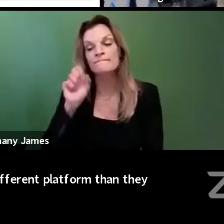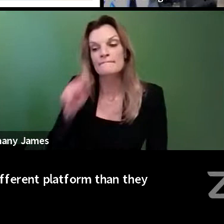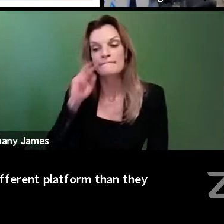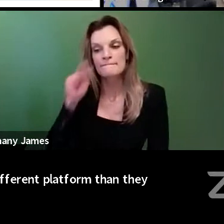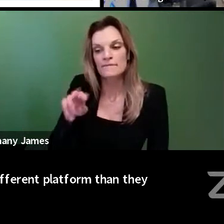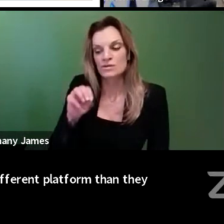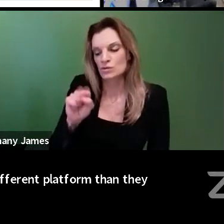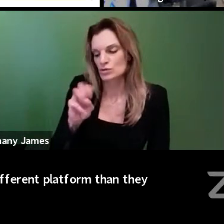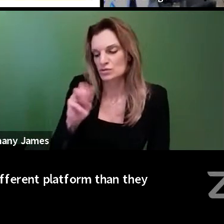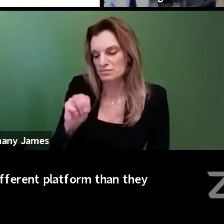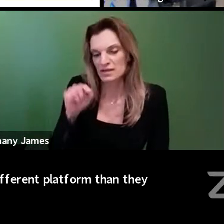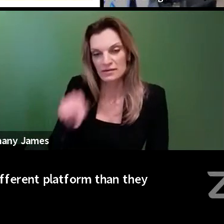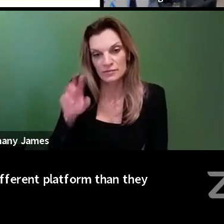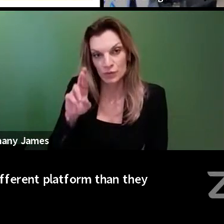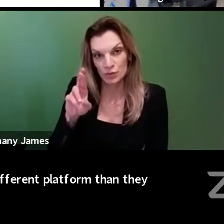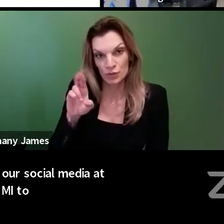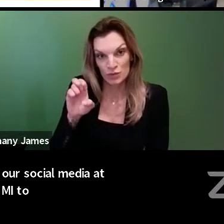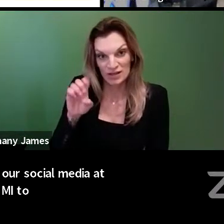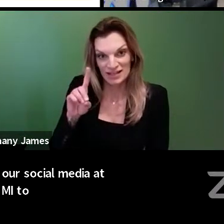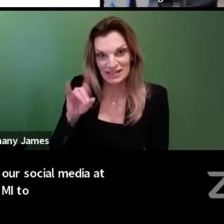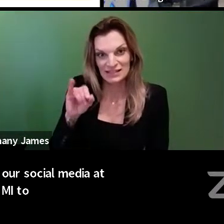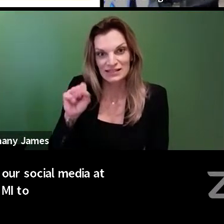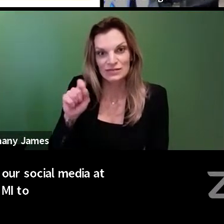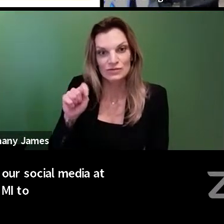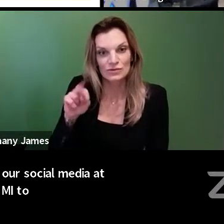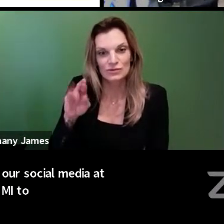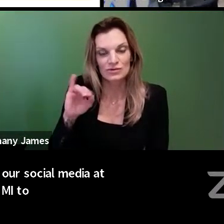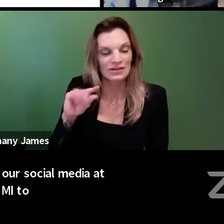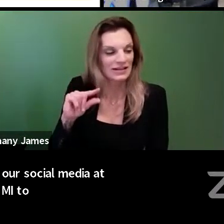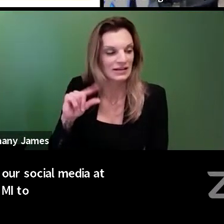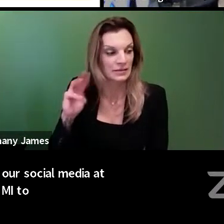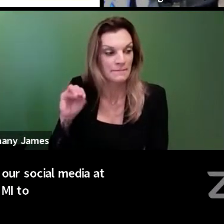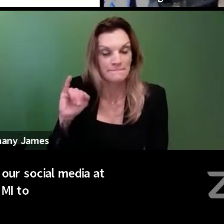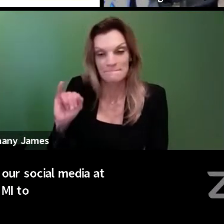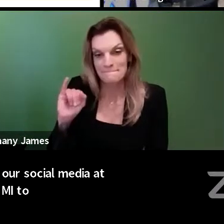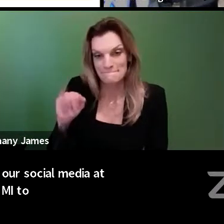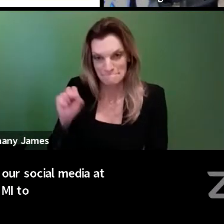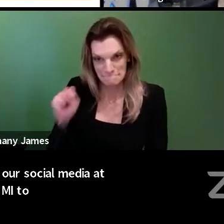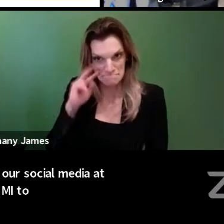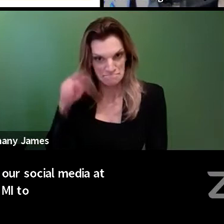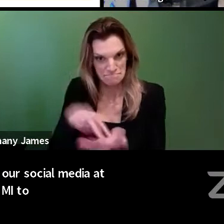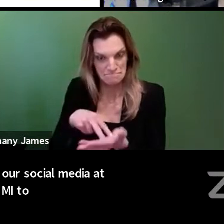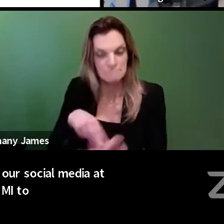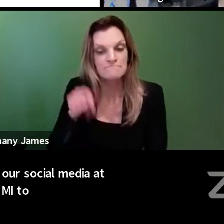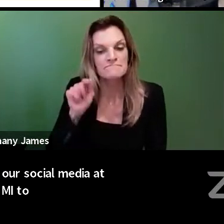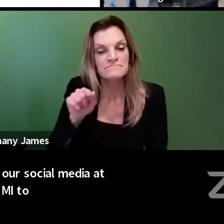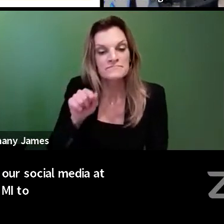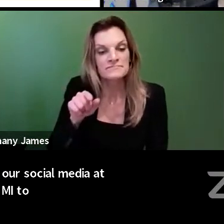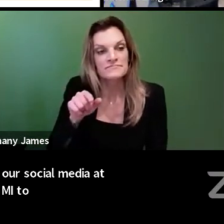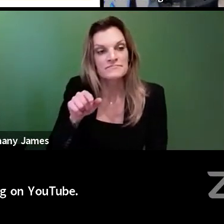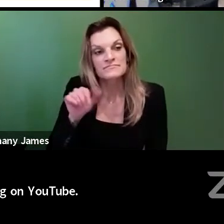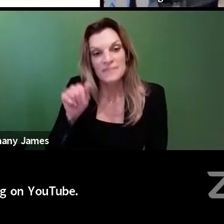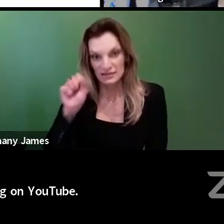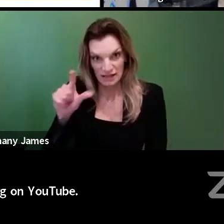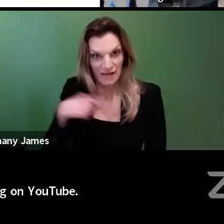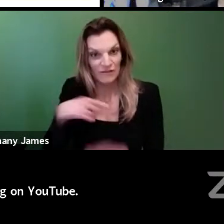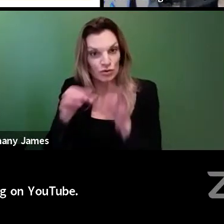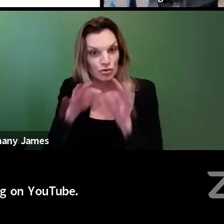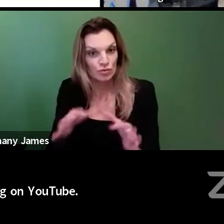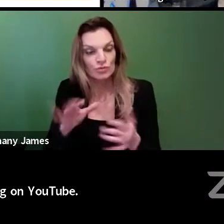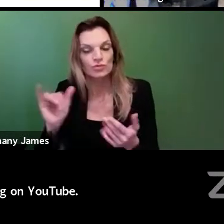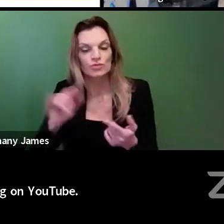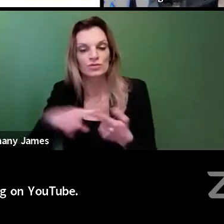at Redistricting Michigan to find the link for viewing on YouTube. Closed captioning, ASL interpretation,